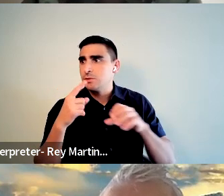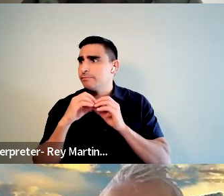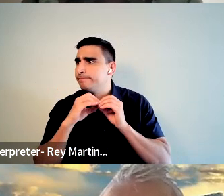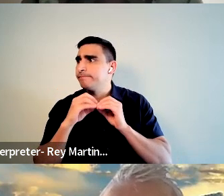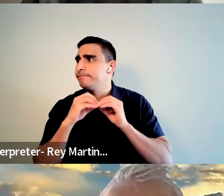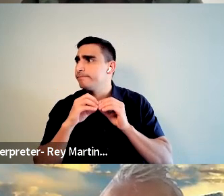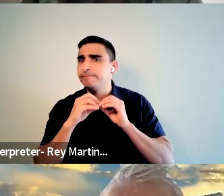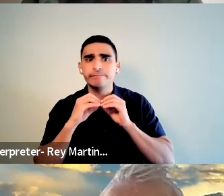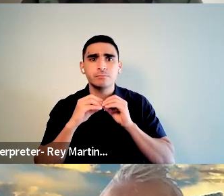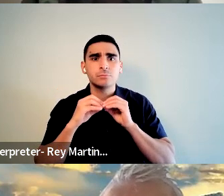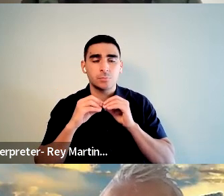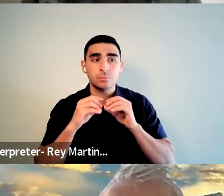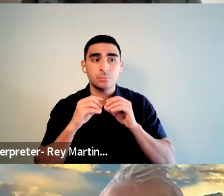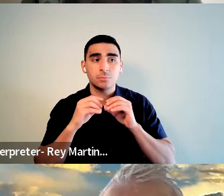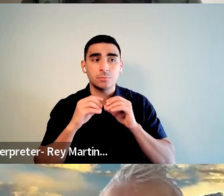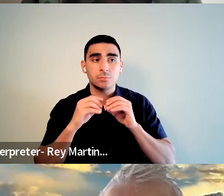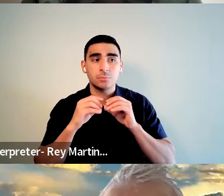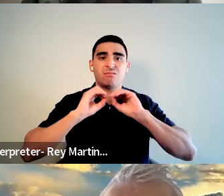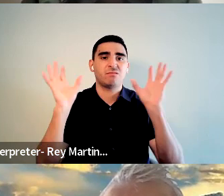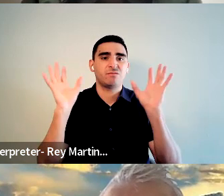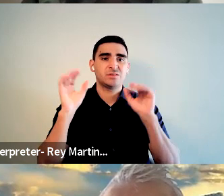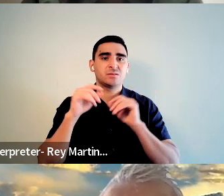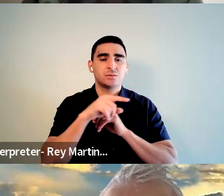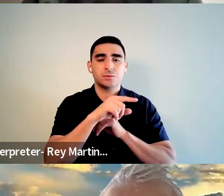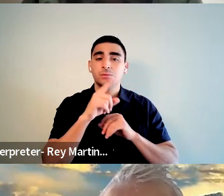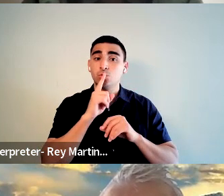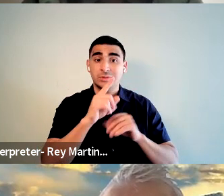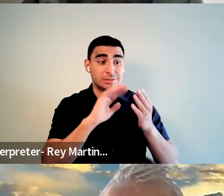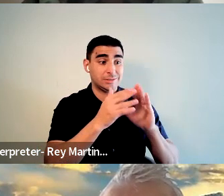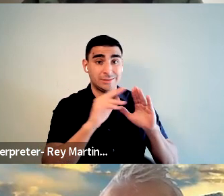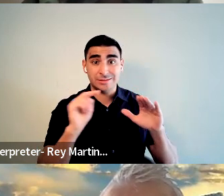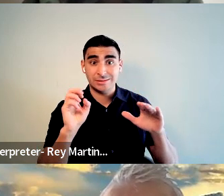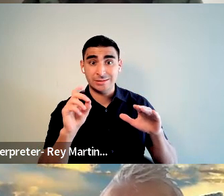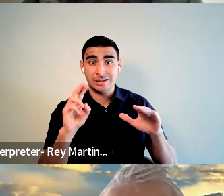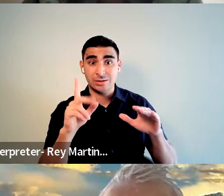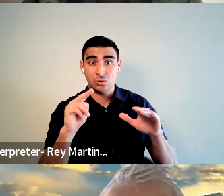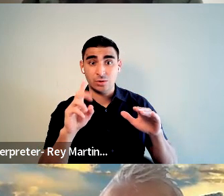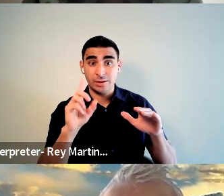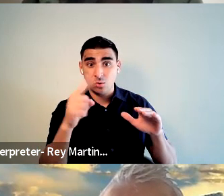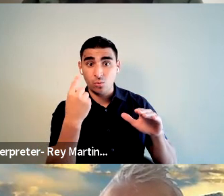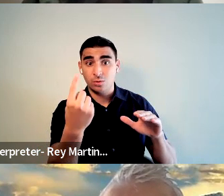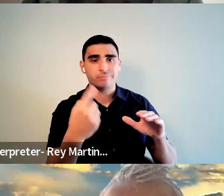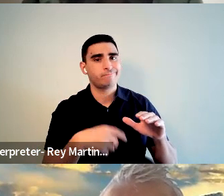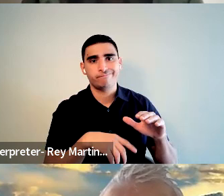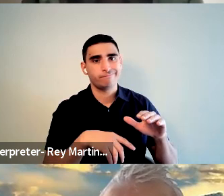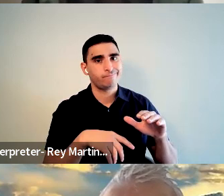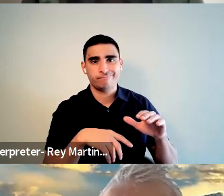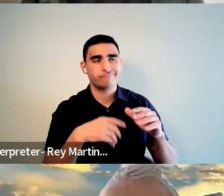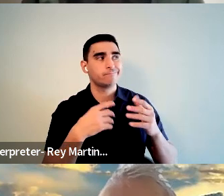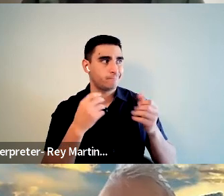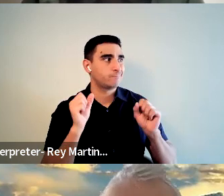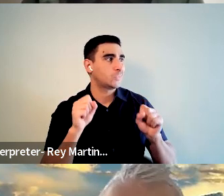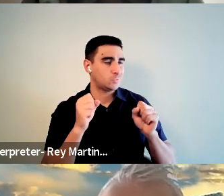evident. And again, Netherland's probably not the only place that may be struggling with